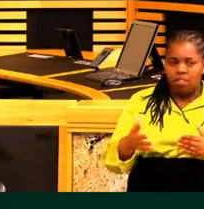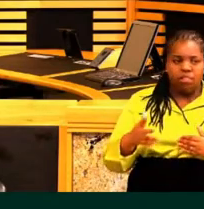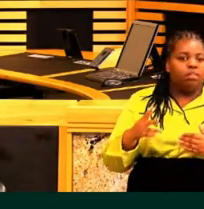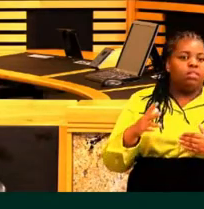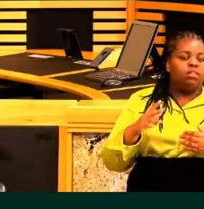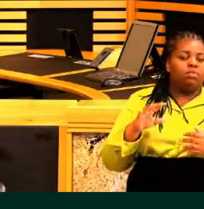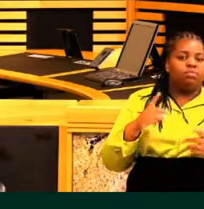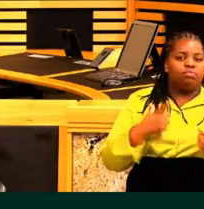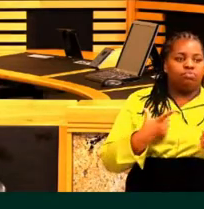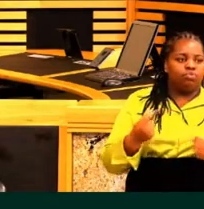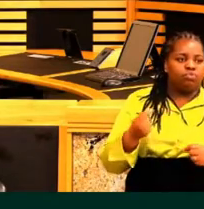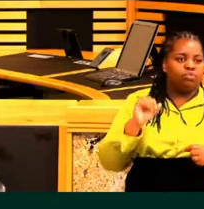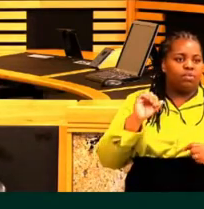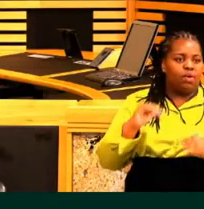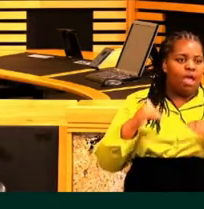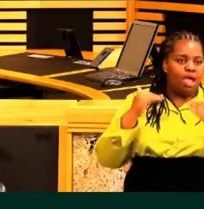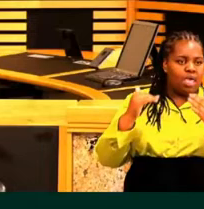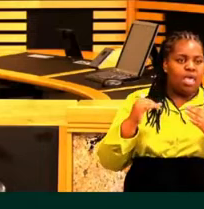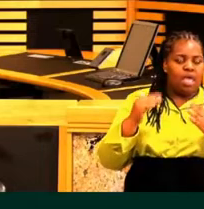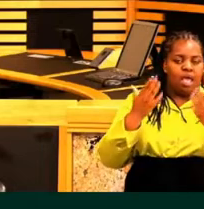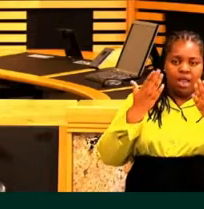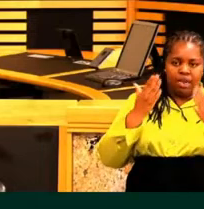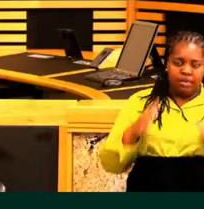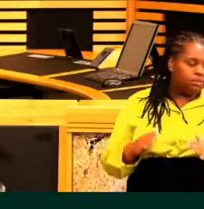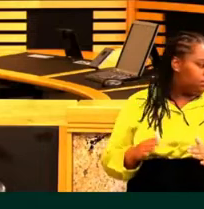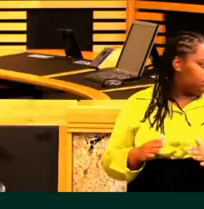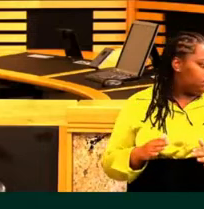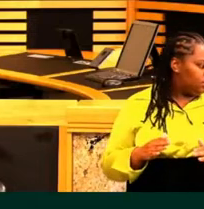in institutions of Higher Learning foreign